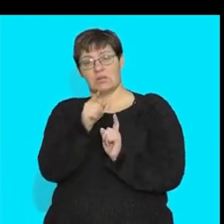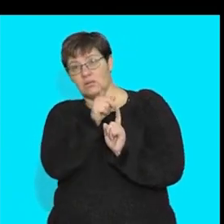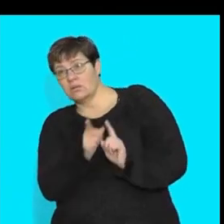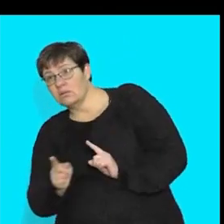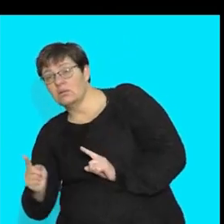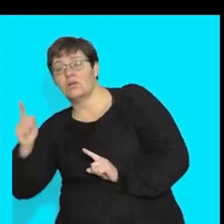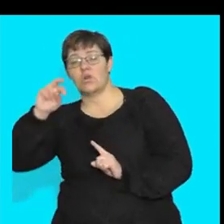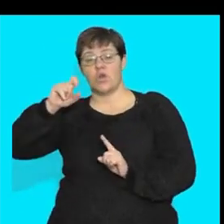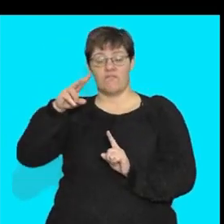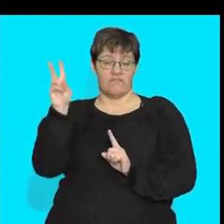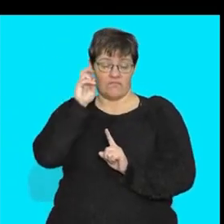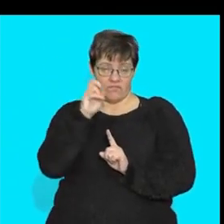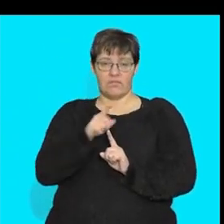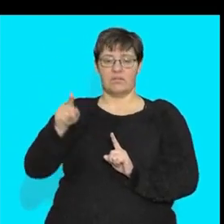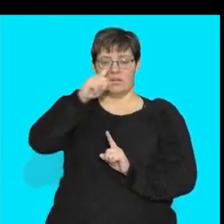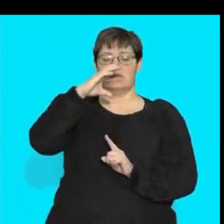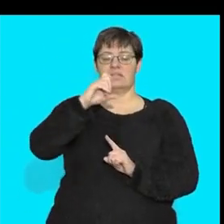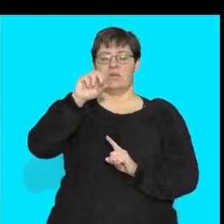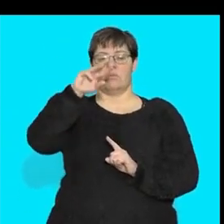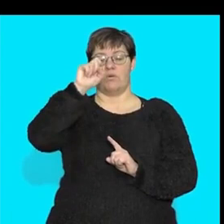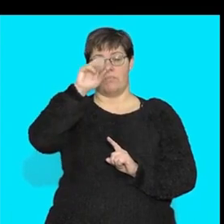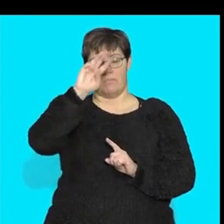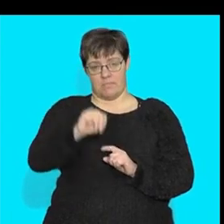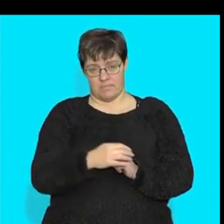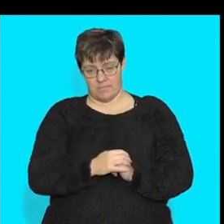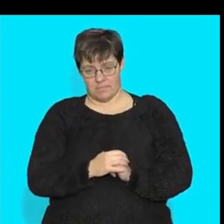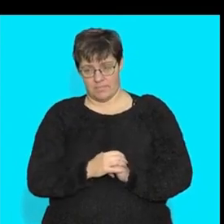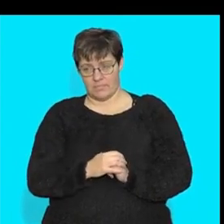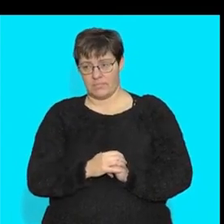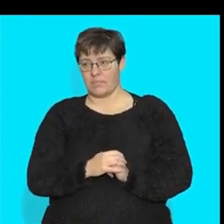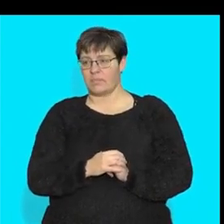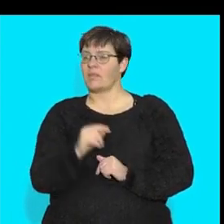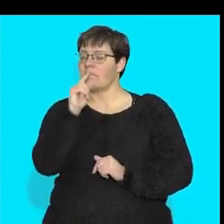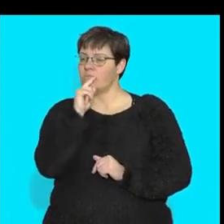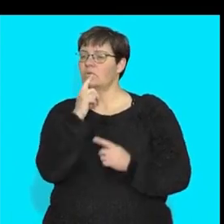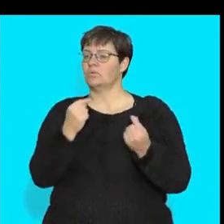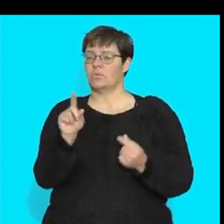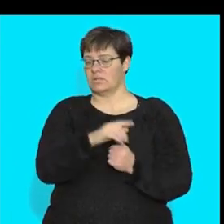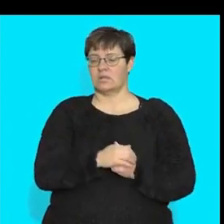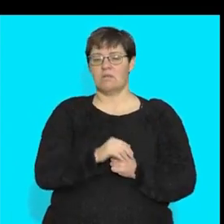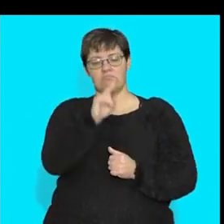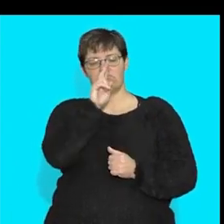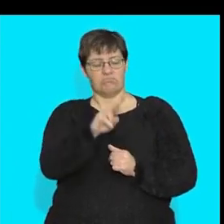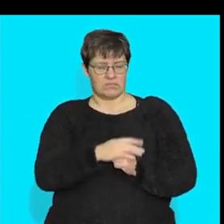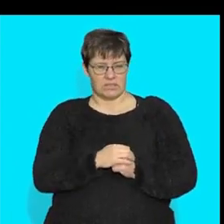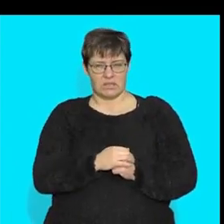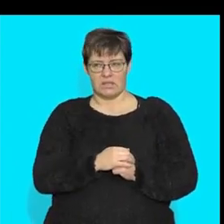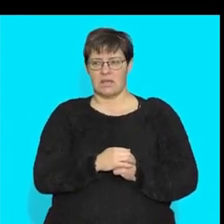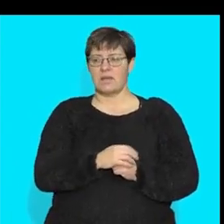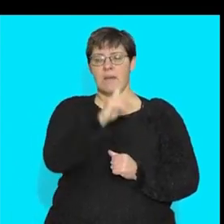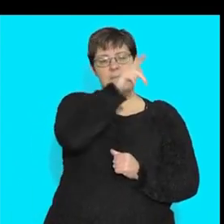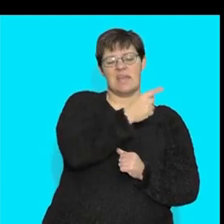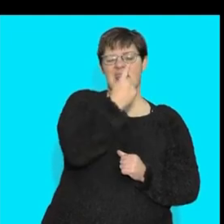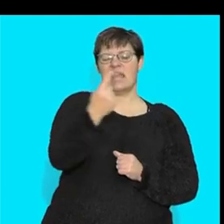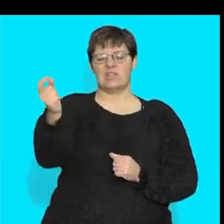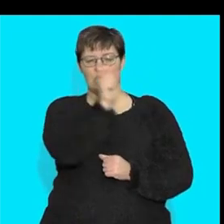the auditory nerve to the cerebrum. And I made a little mnemonic about it. So let's look, if you look at the first letter of each